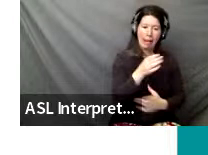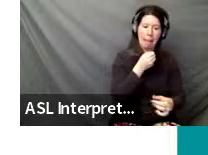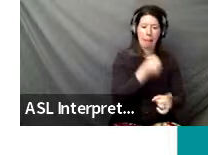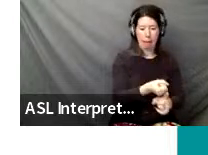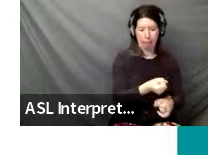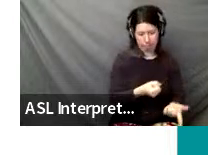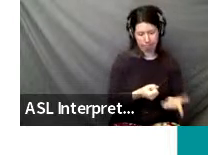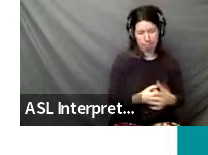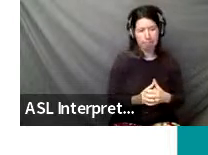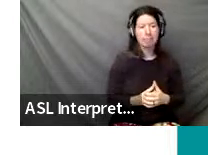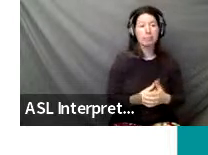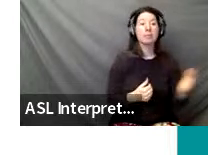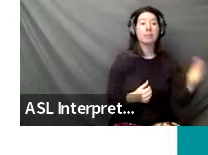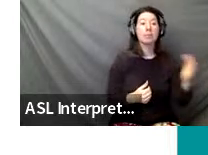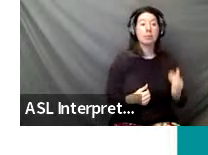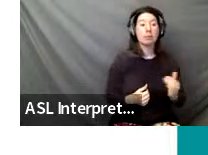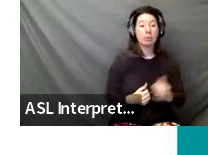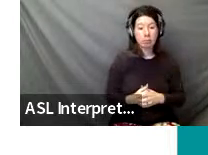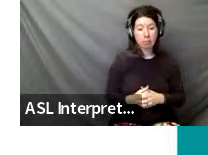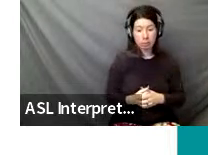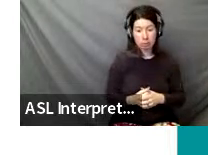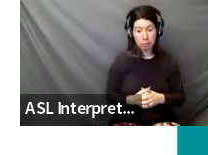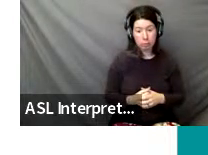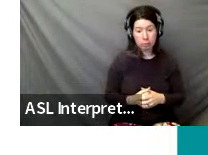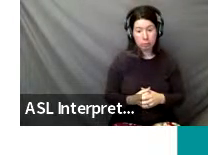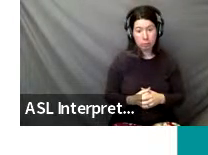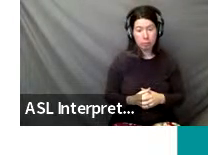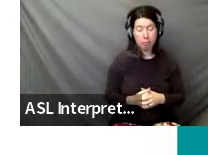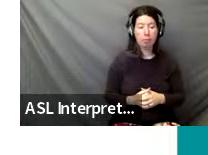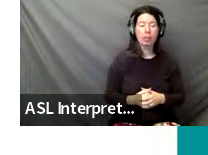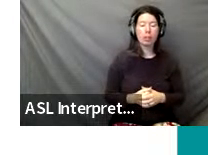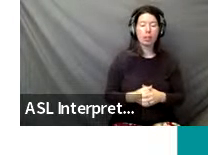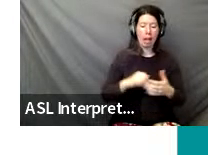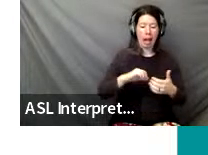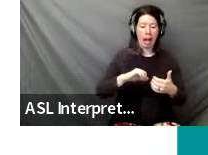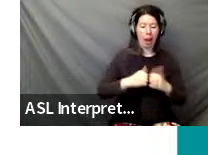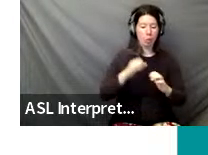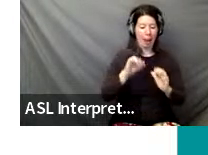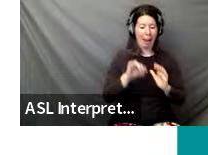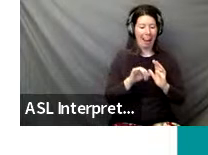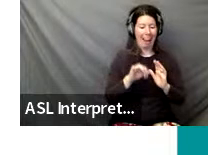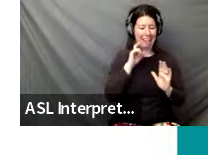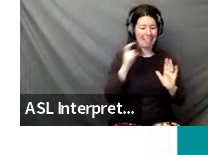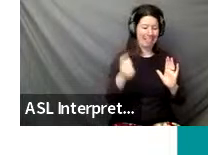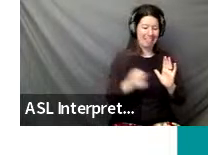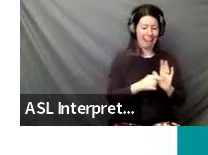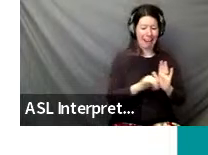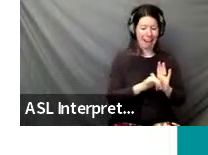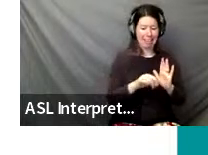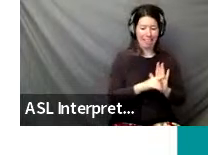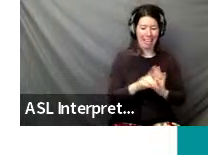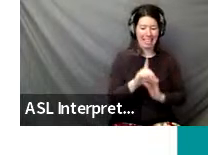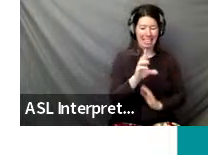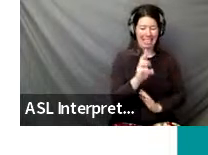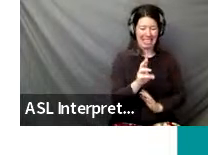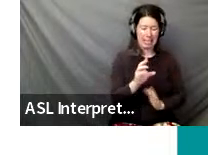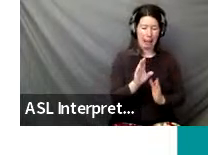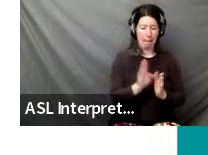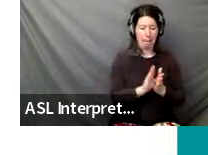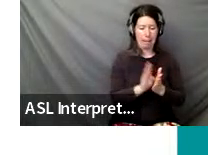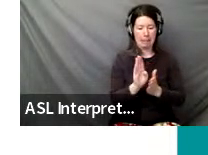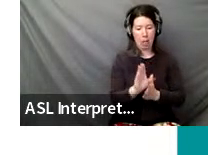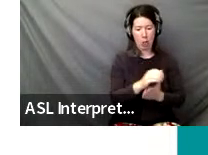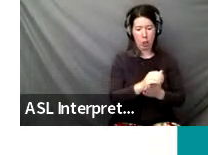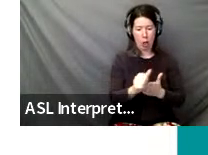slide. And so, with the identification of a $6 billion program and, some of those sources I